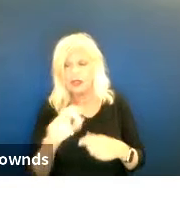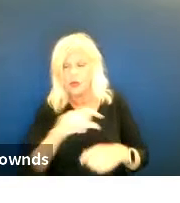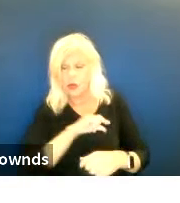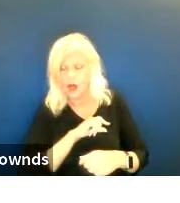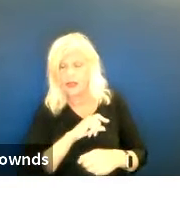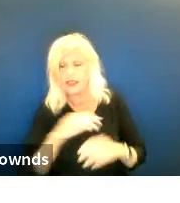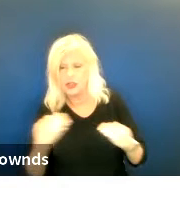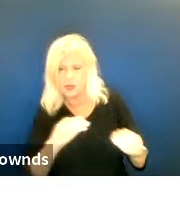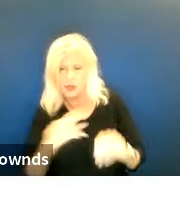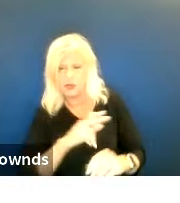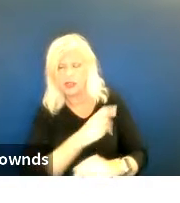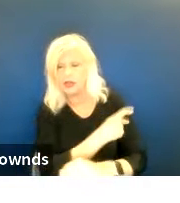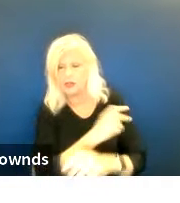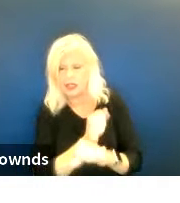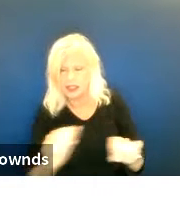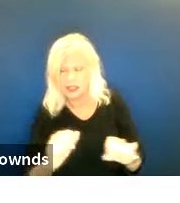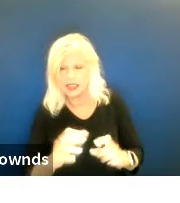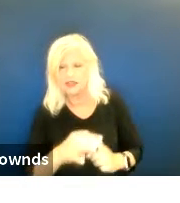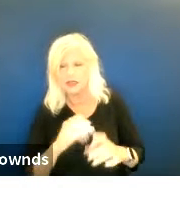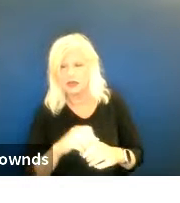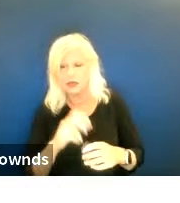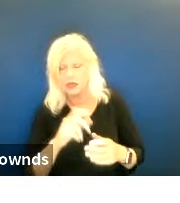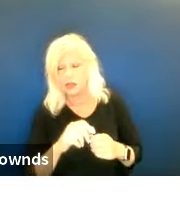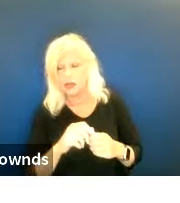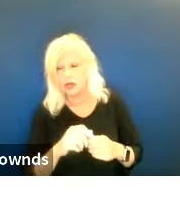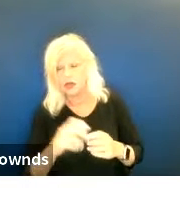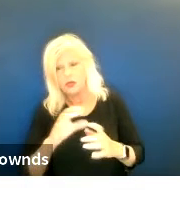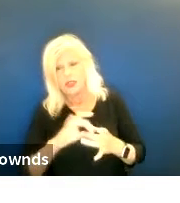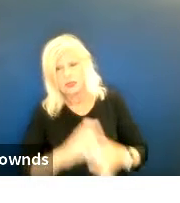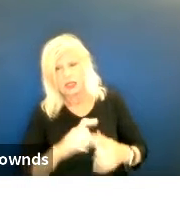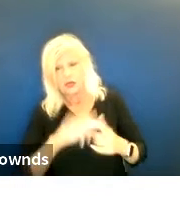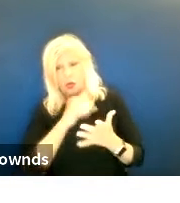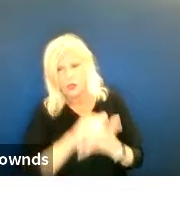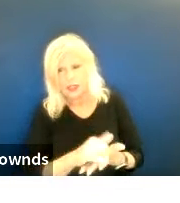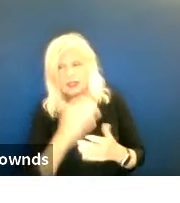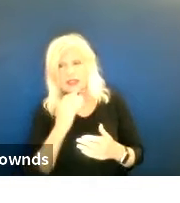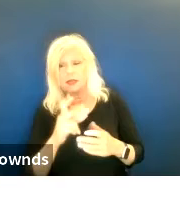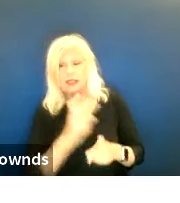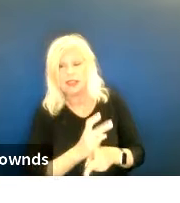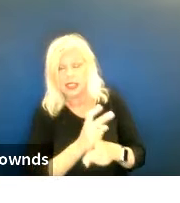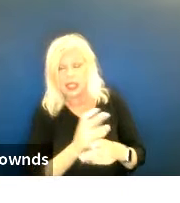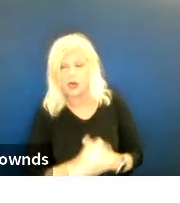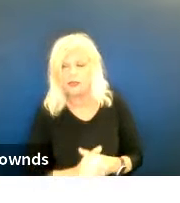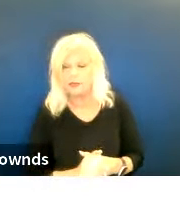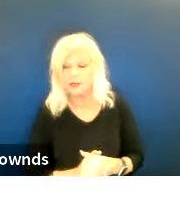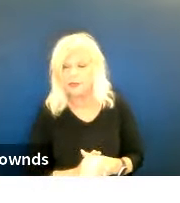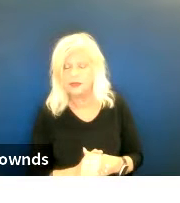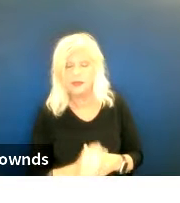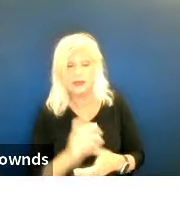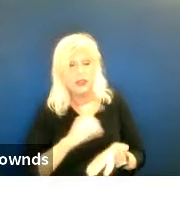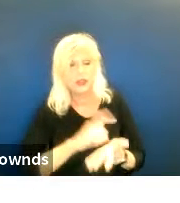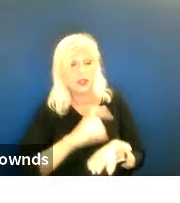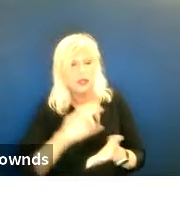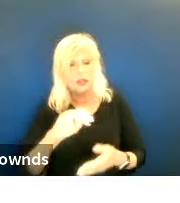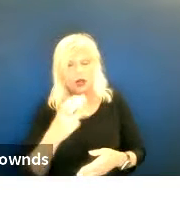and patient safety, especially with respect to obesity and diabetes care in primary care settings. Dr. Mehta is a principal